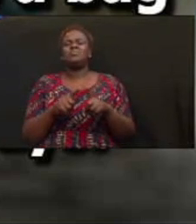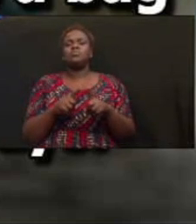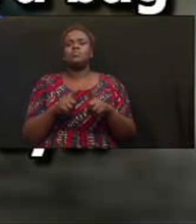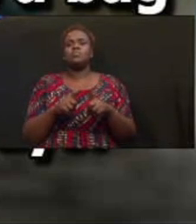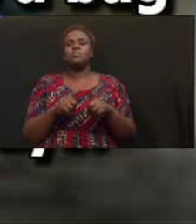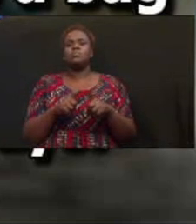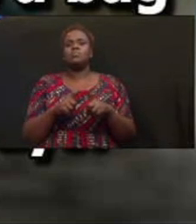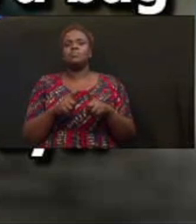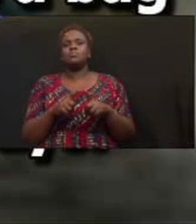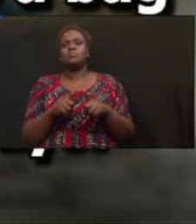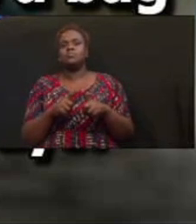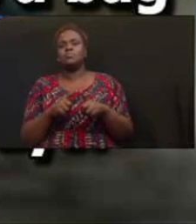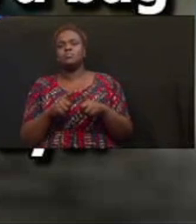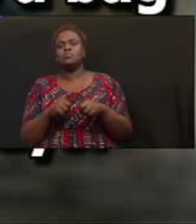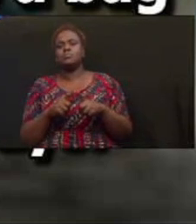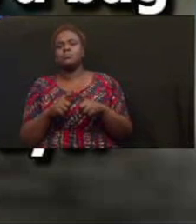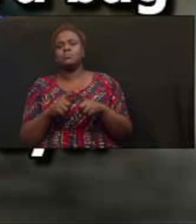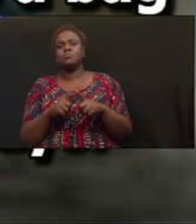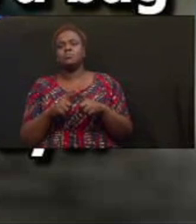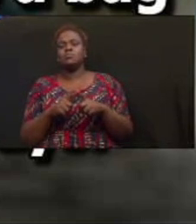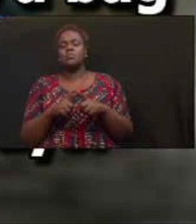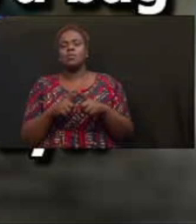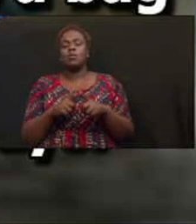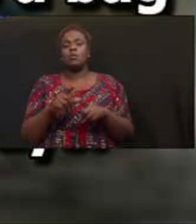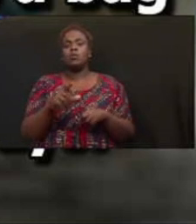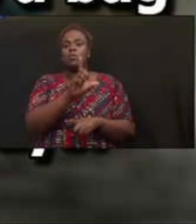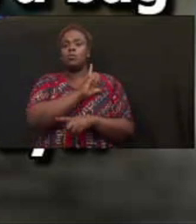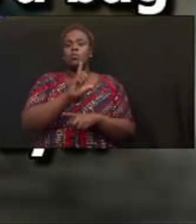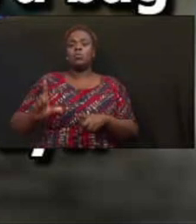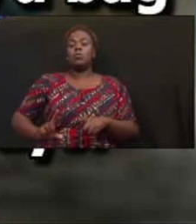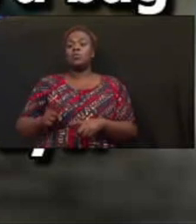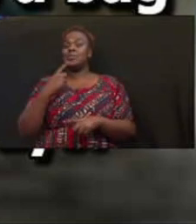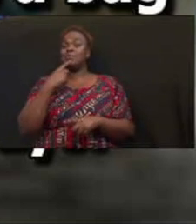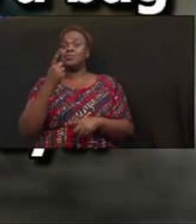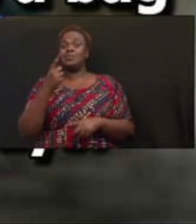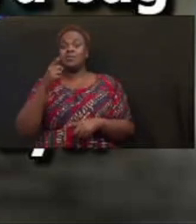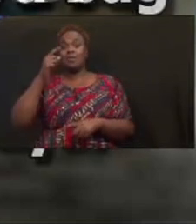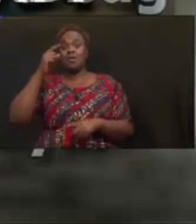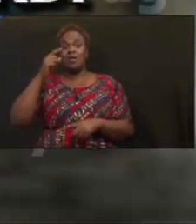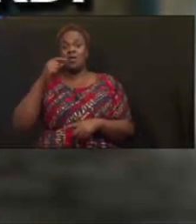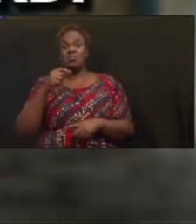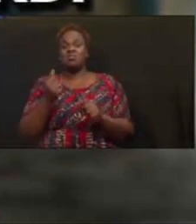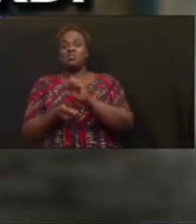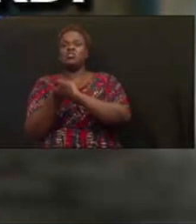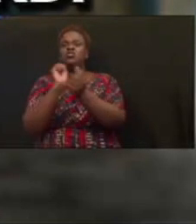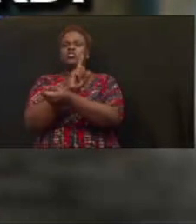with holes. Thus saith the Lord of hosts, consider your ways.